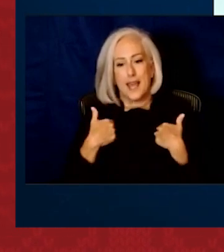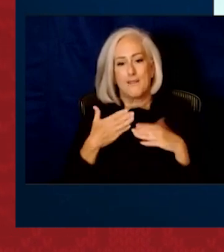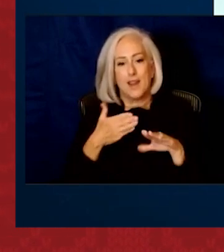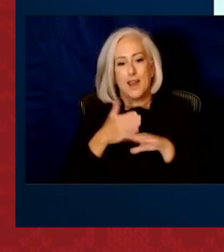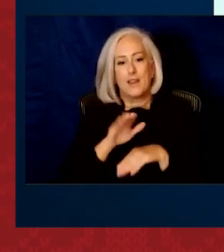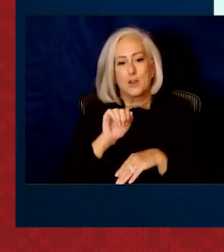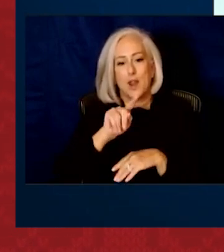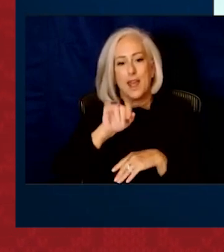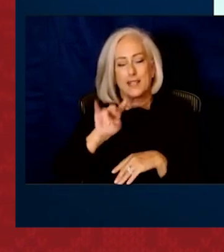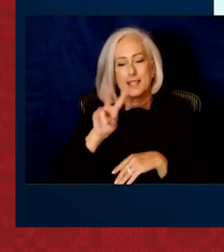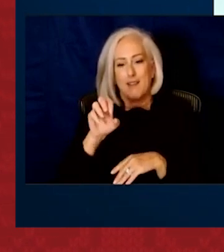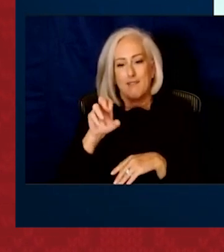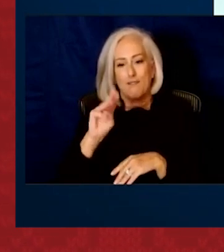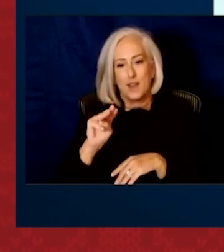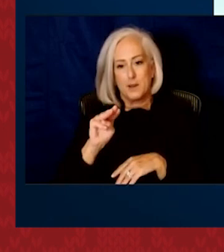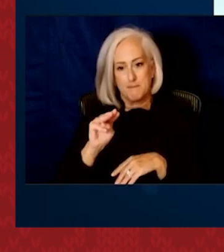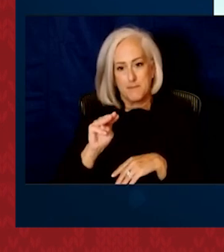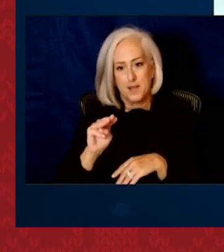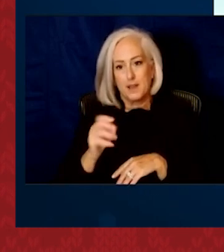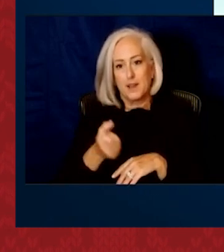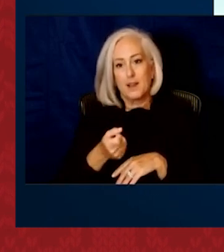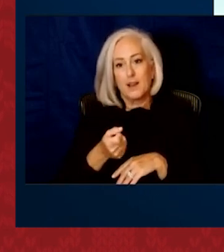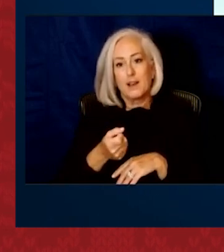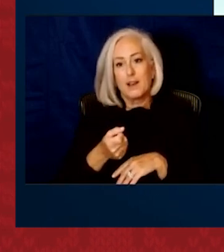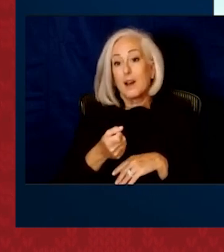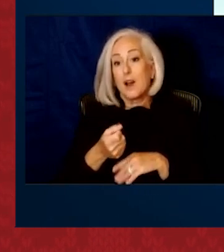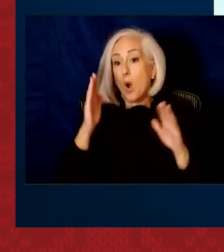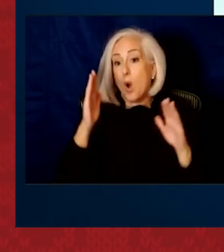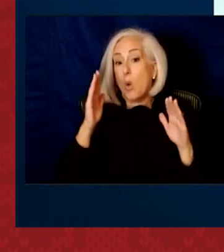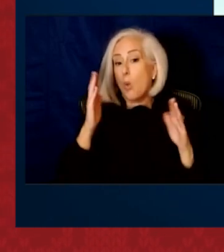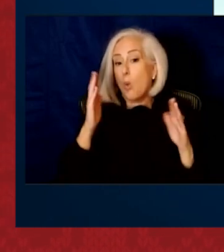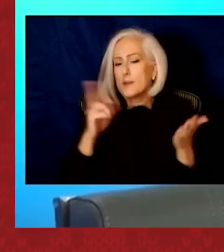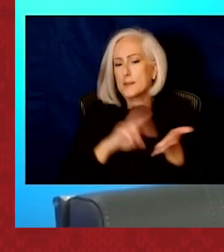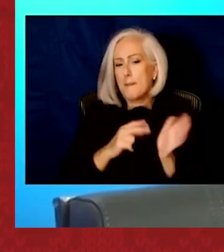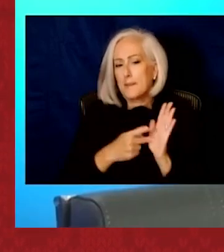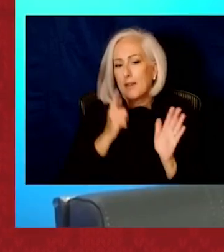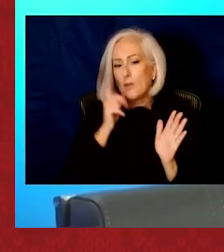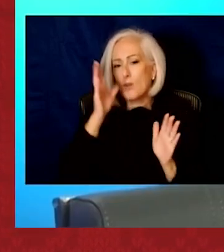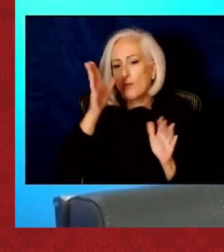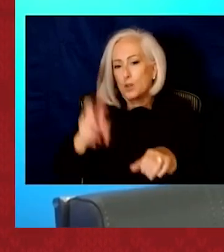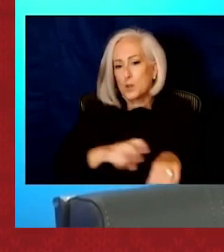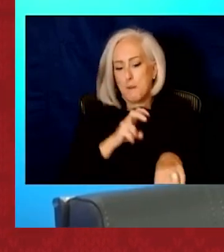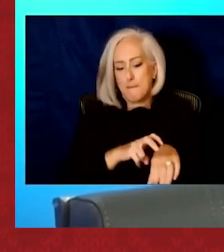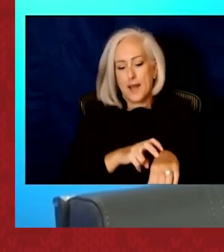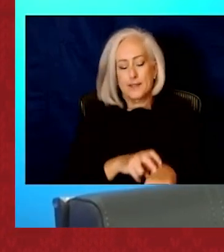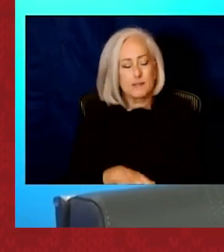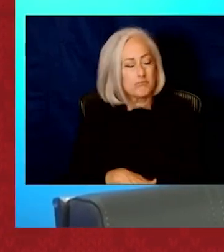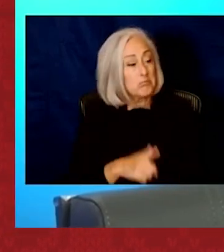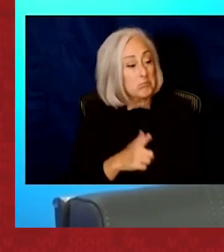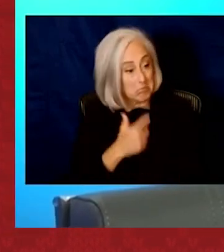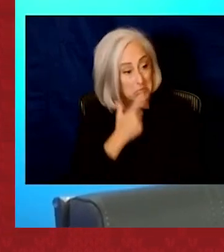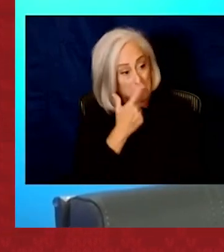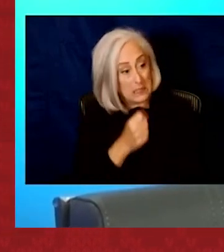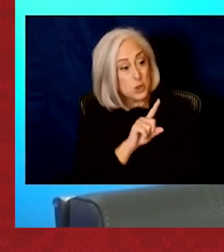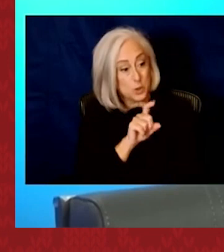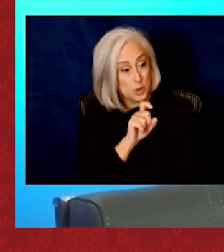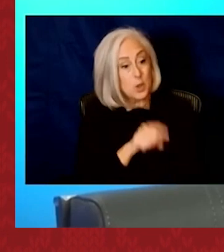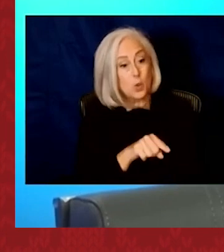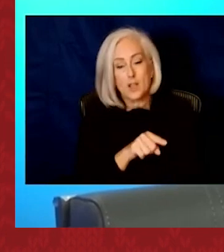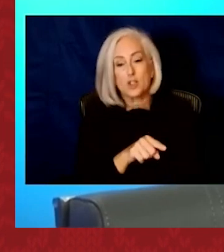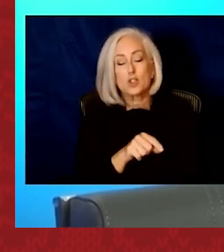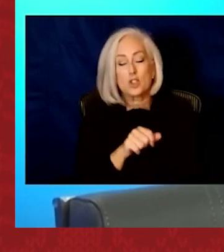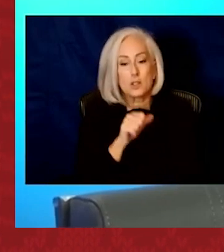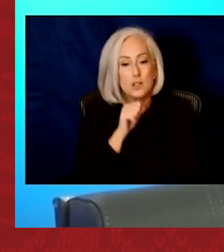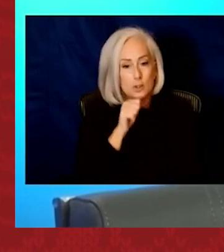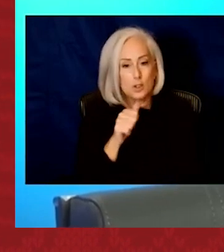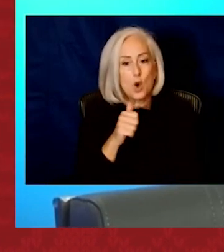future snake bites? Hopefully Dakota won't have any more, but what if he did? So that's an interesting question. We don't have a lot of repeat offenders